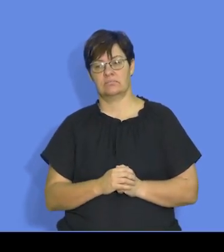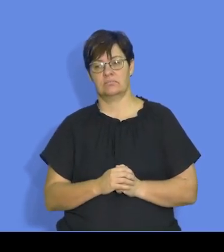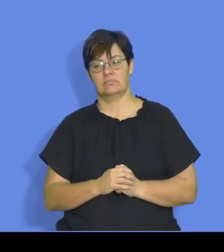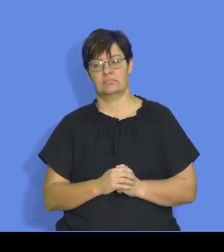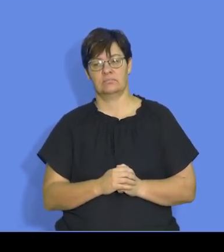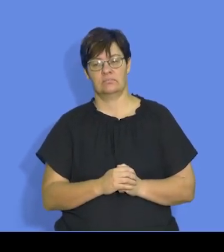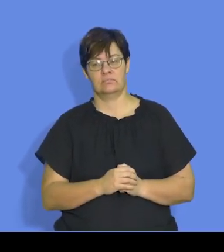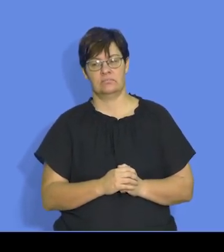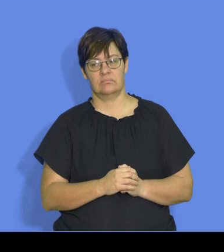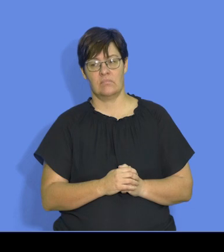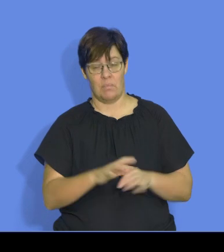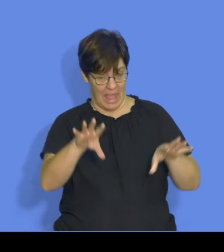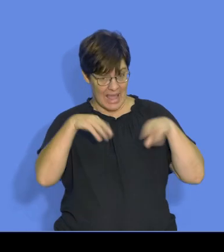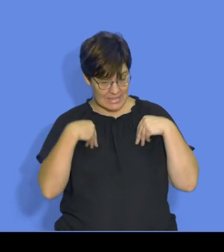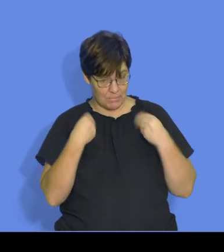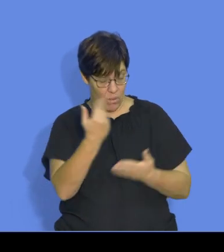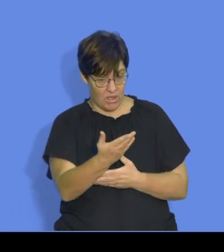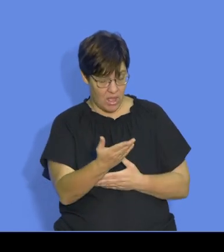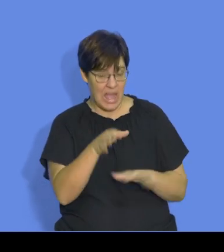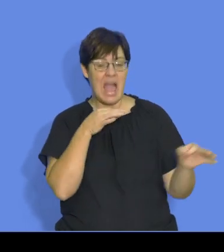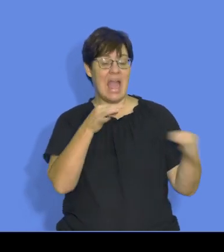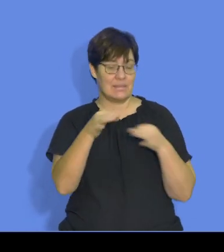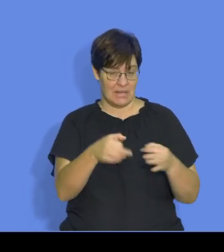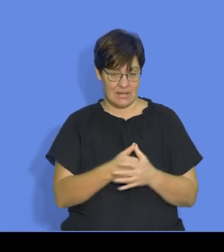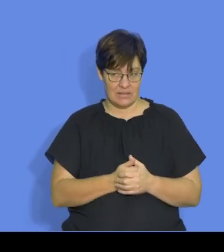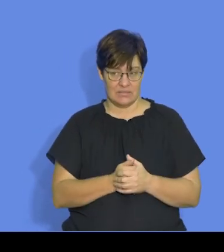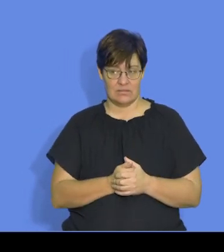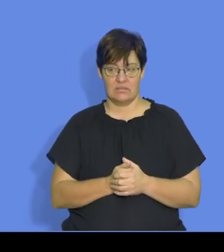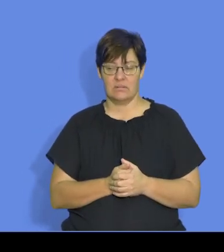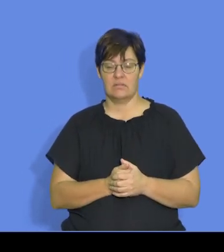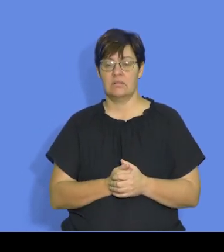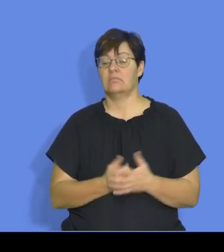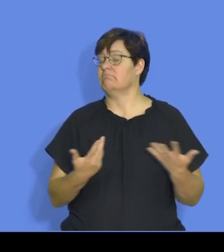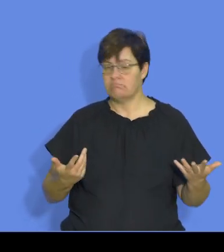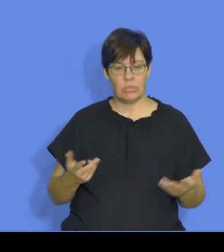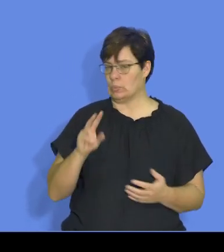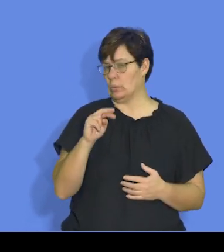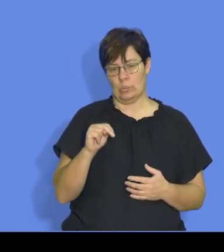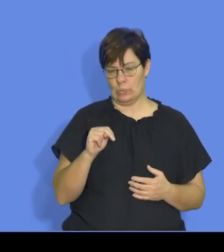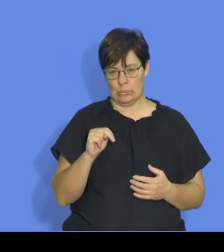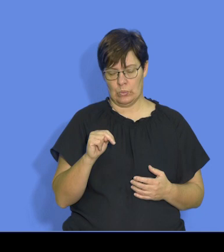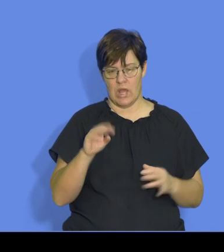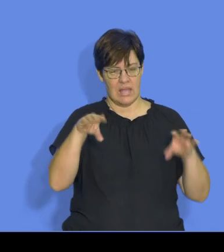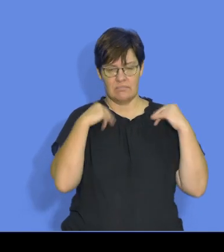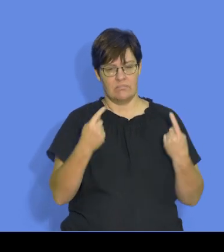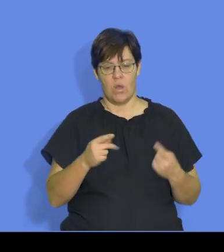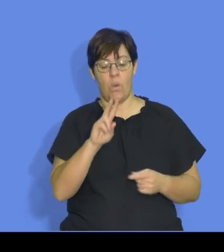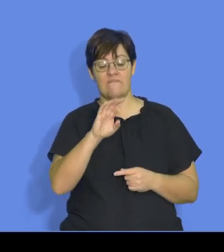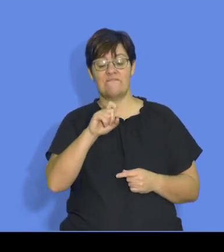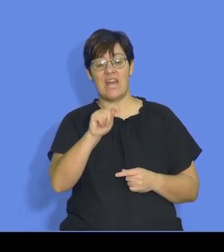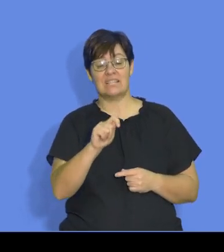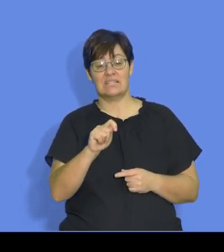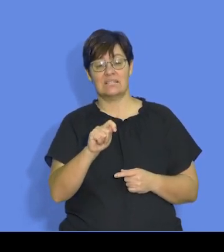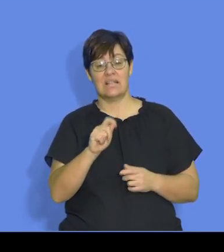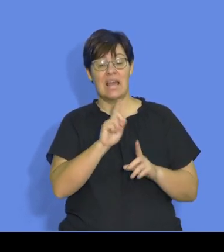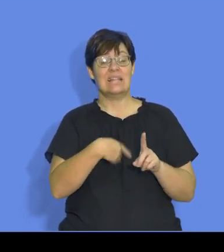Would you accept the offer? Explain briefly. Obviously not. Tax evasion